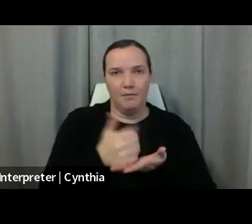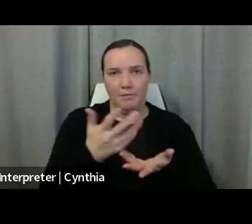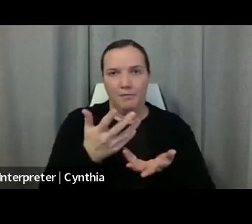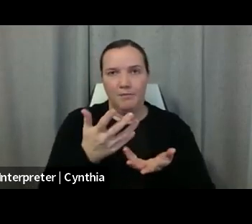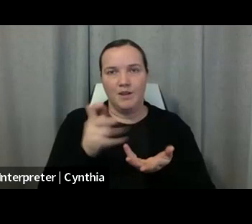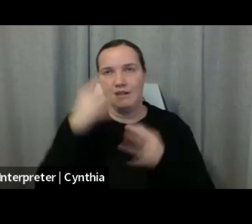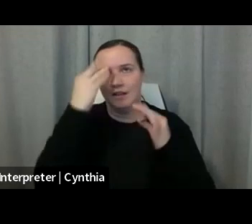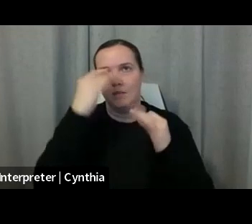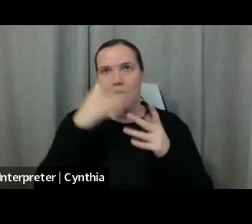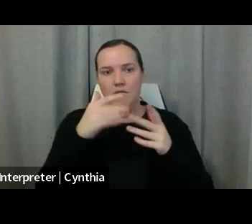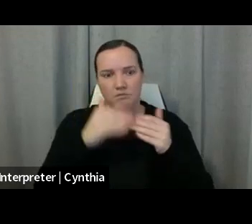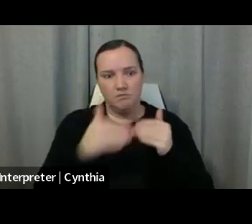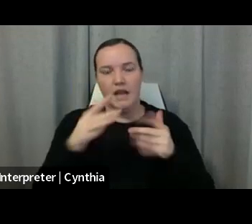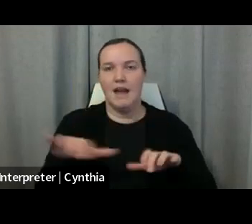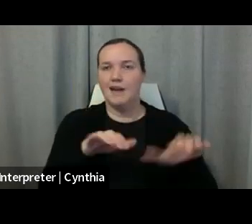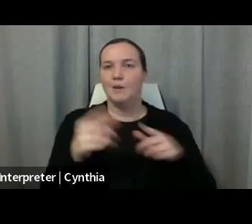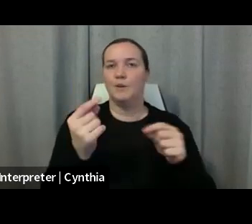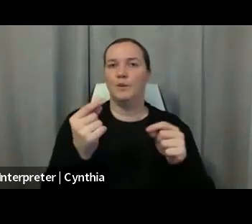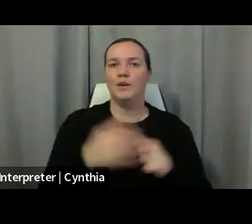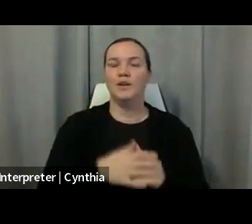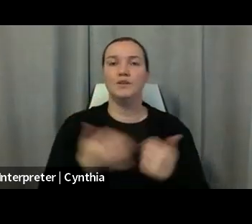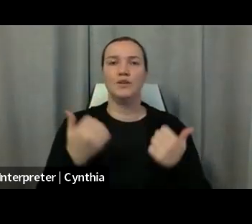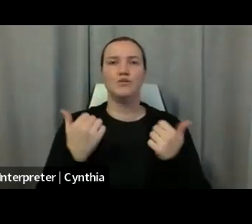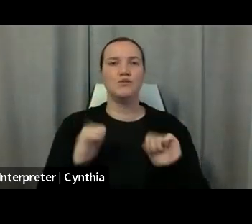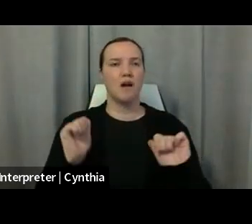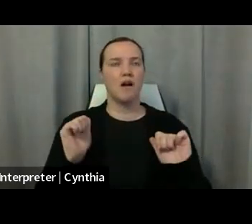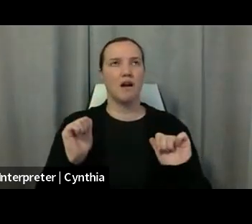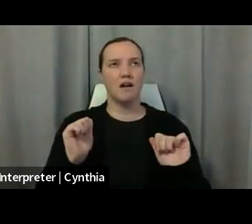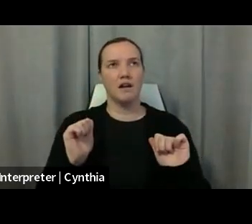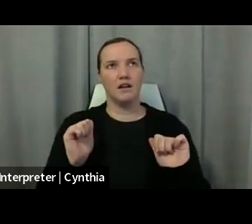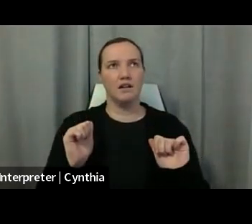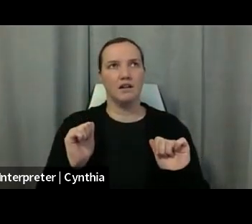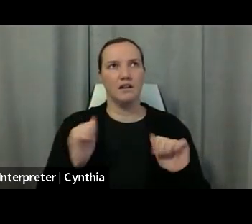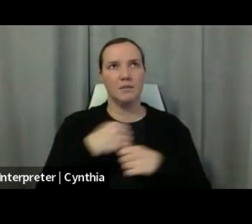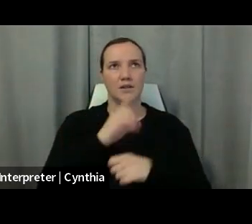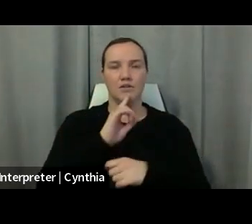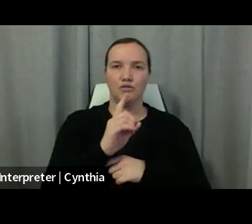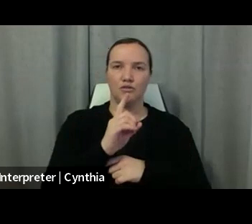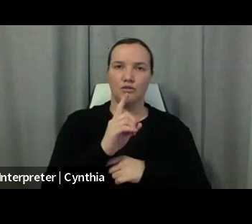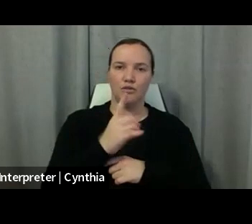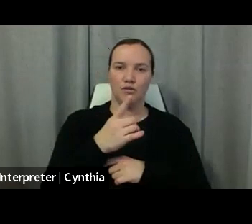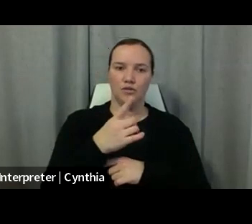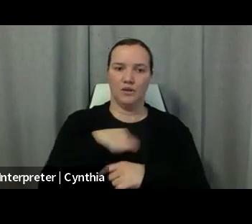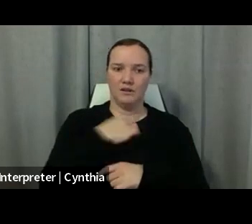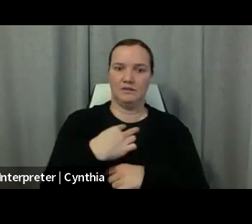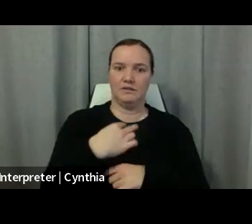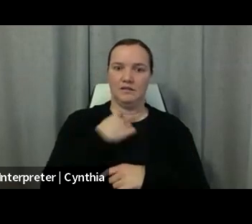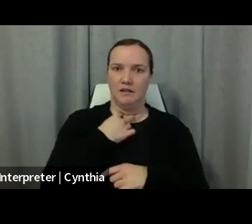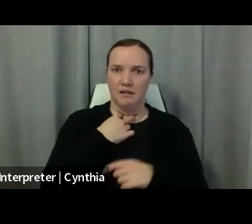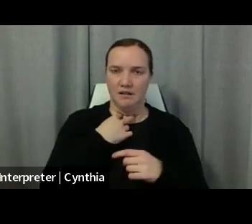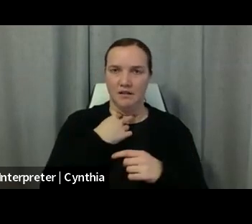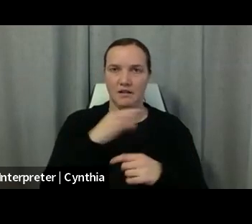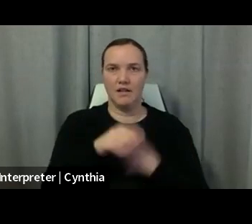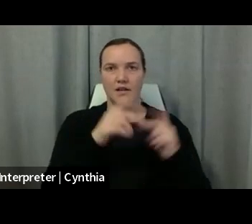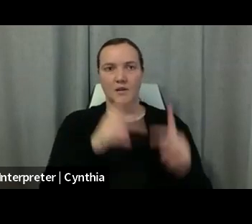the action, right? And try to really, make sure that we are not stuck in the other person